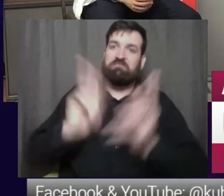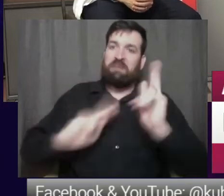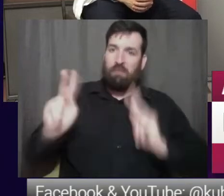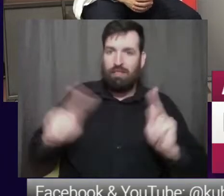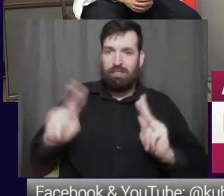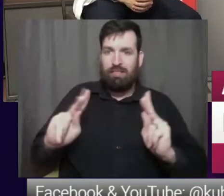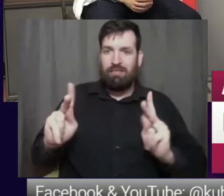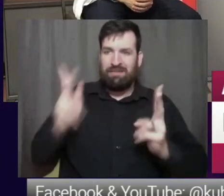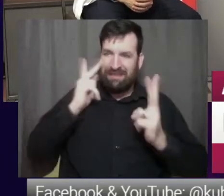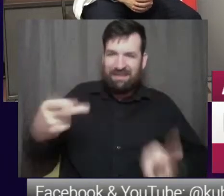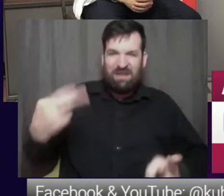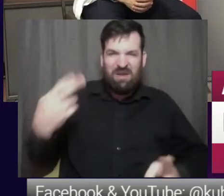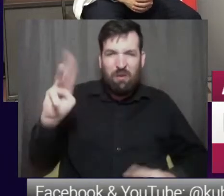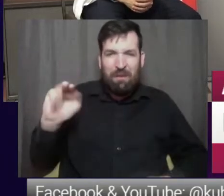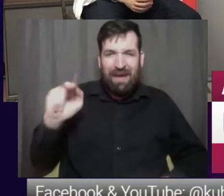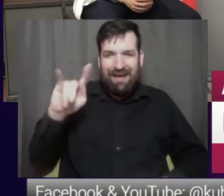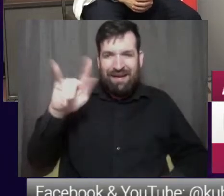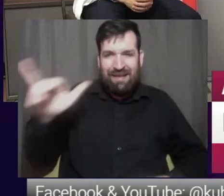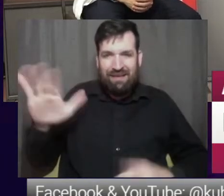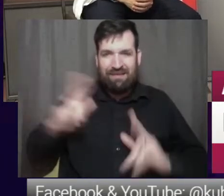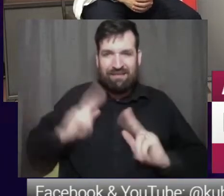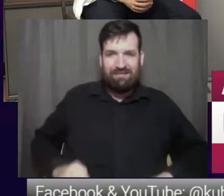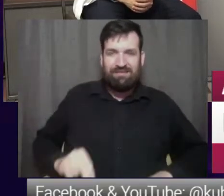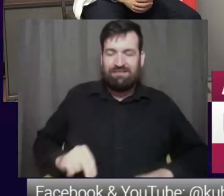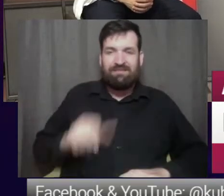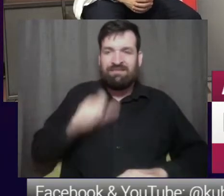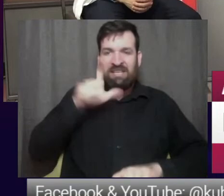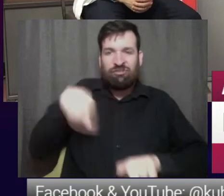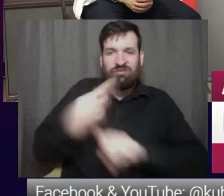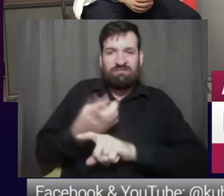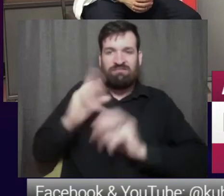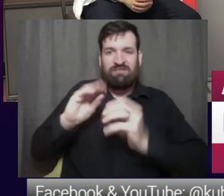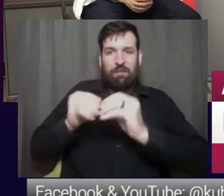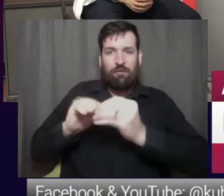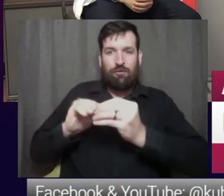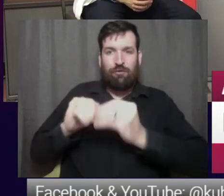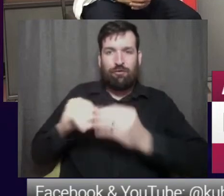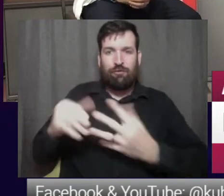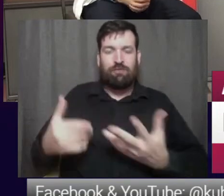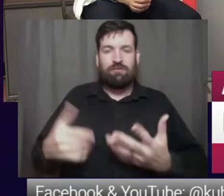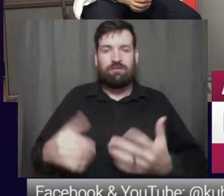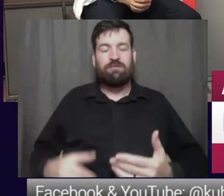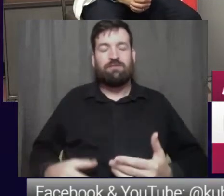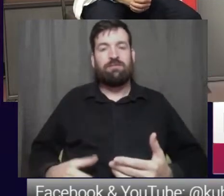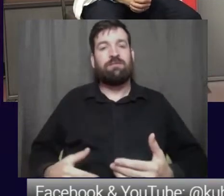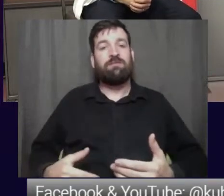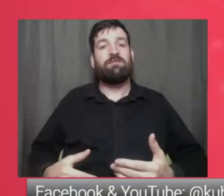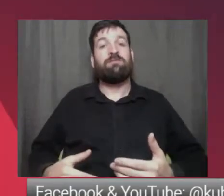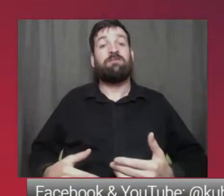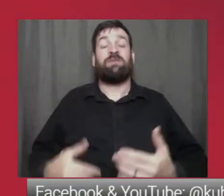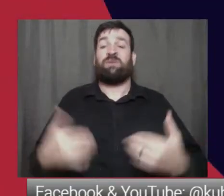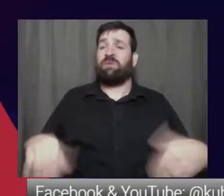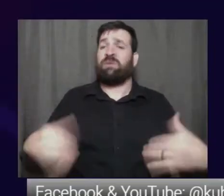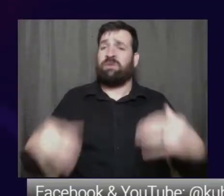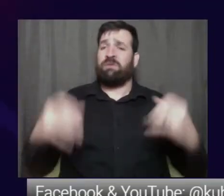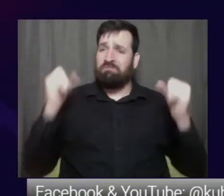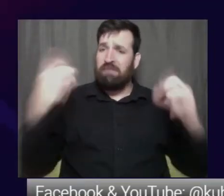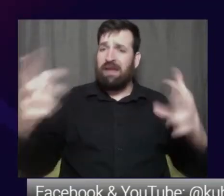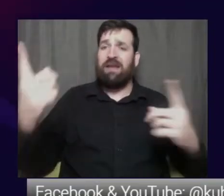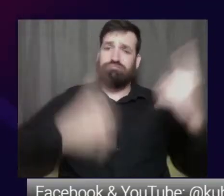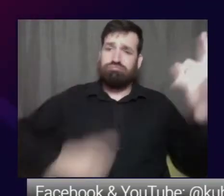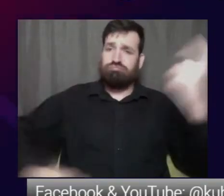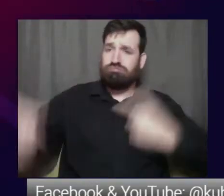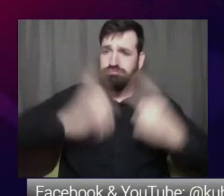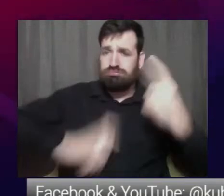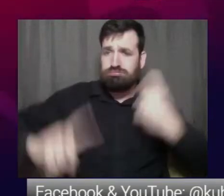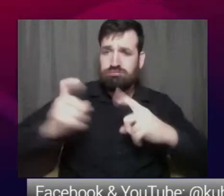them and their world outside of those medical walls. We are getting a lot of community questions right now, so I just want